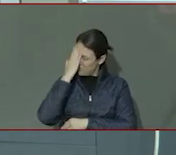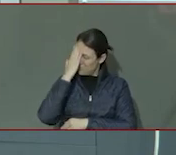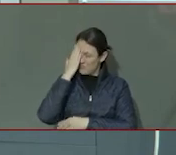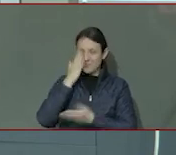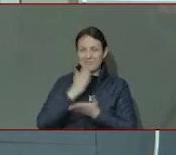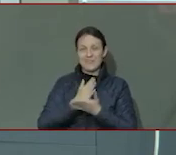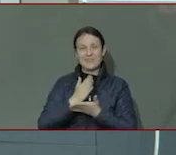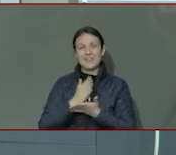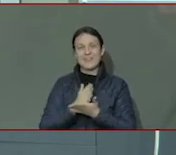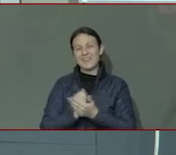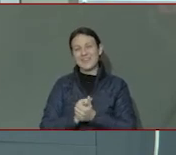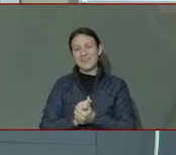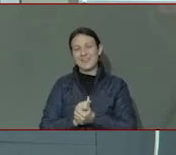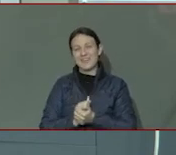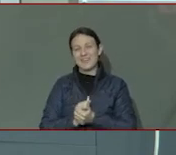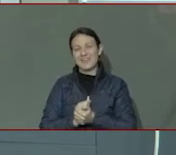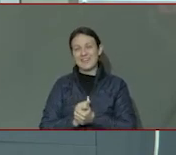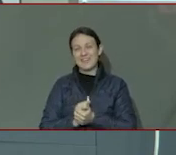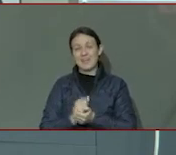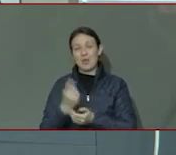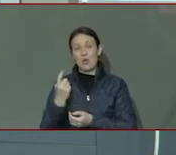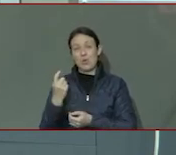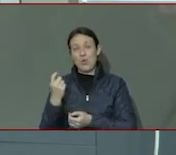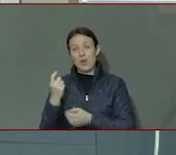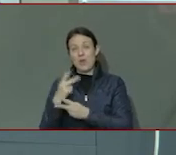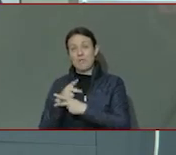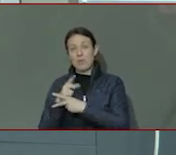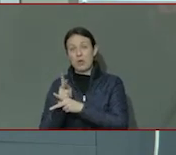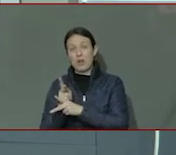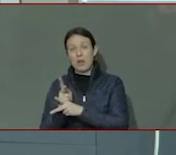one of your products